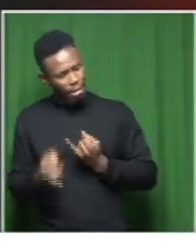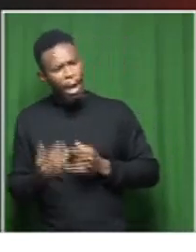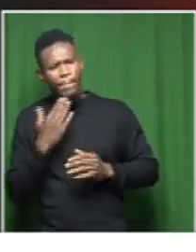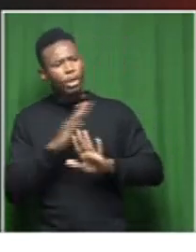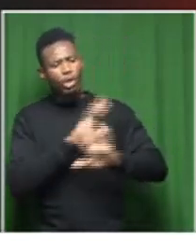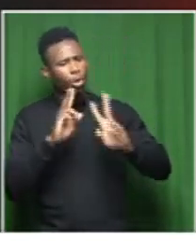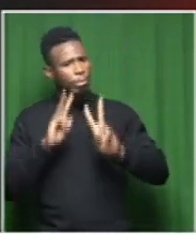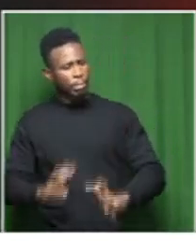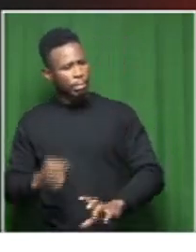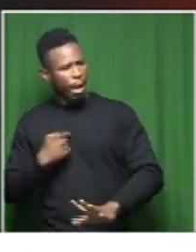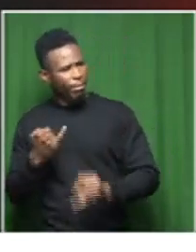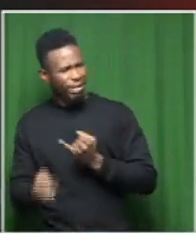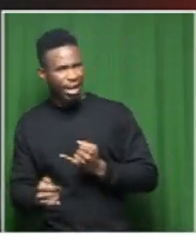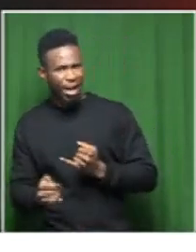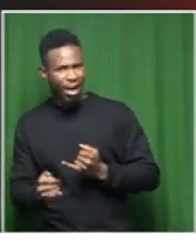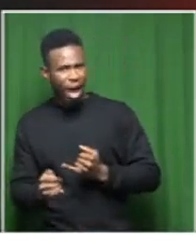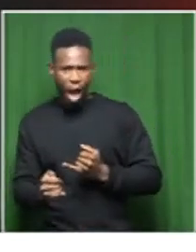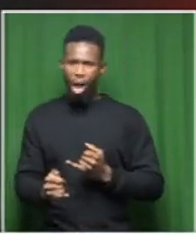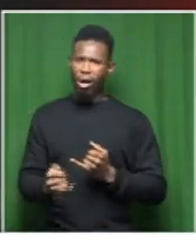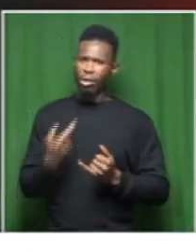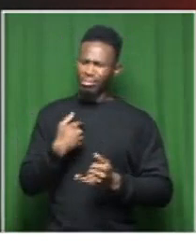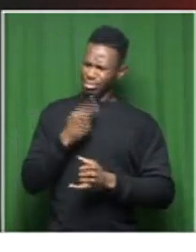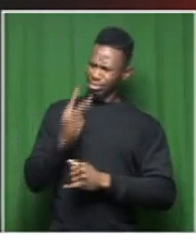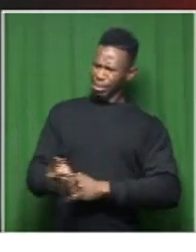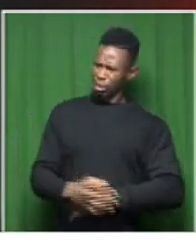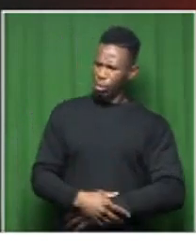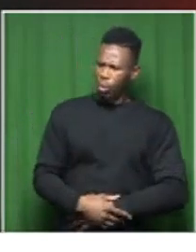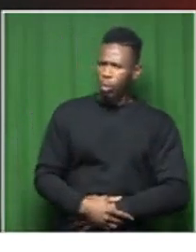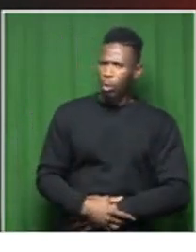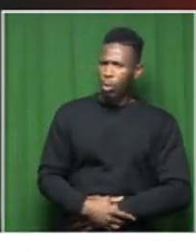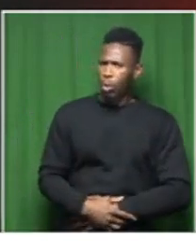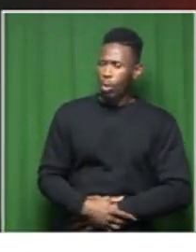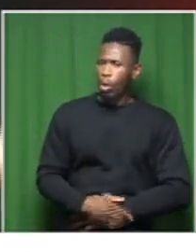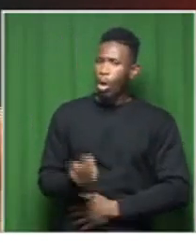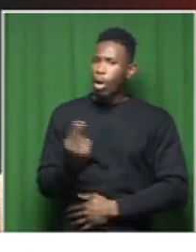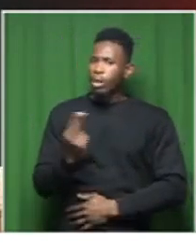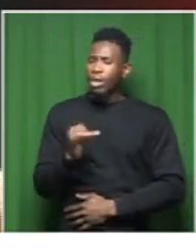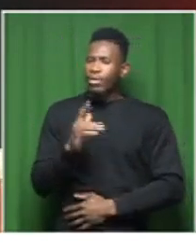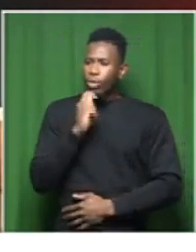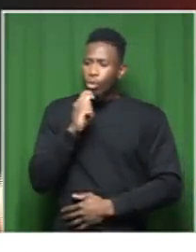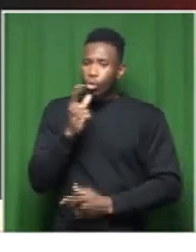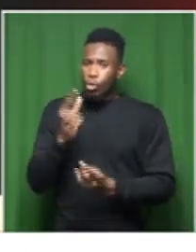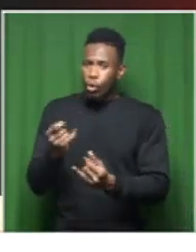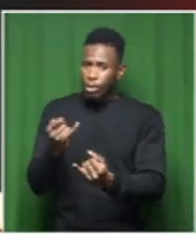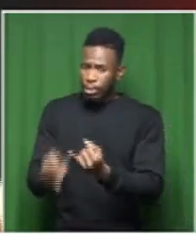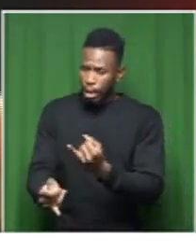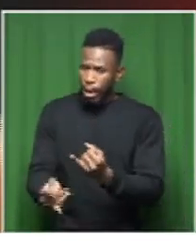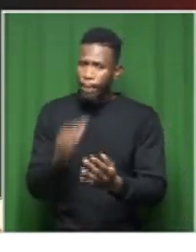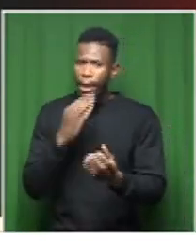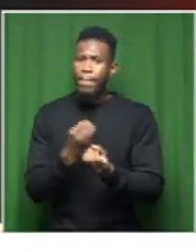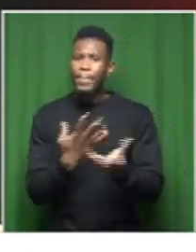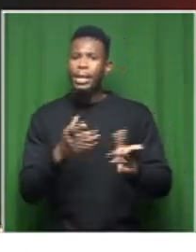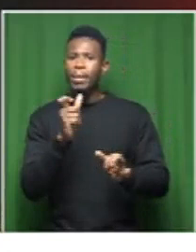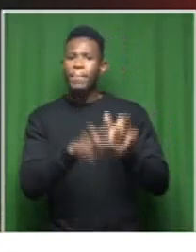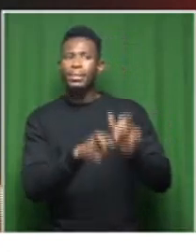don't investigate them. The first question is, if they are truly errors, it means many people are coming to South Africa